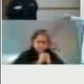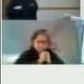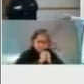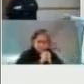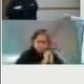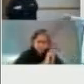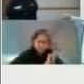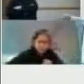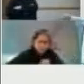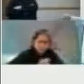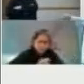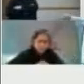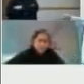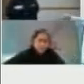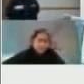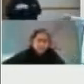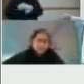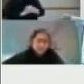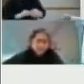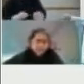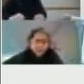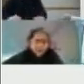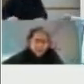sizes. Sure. So the